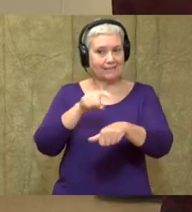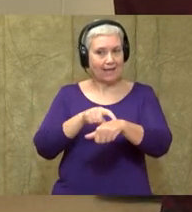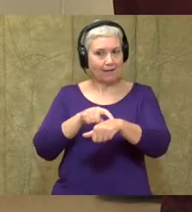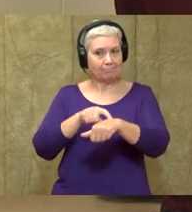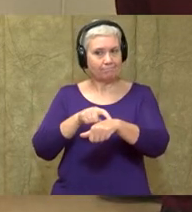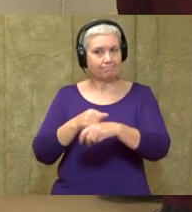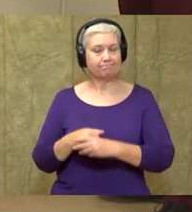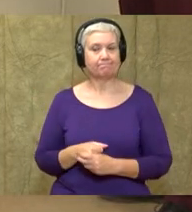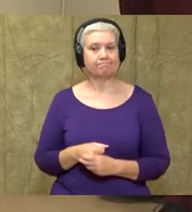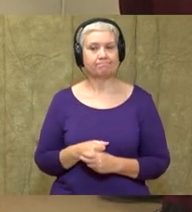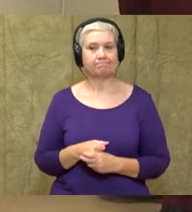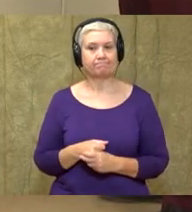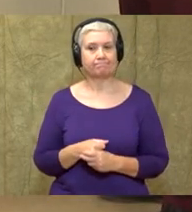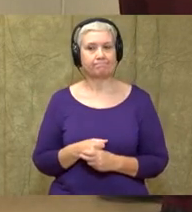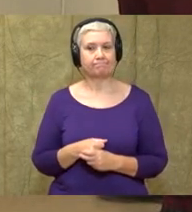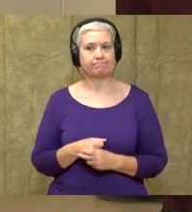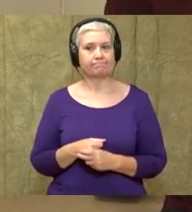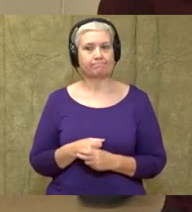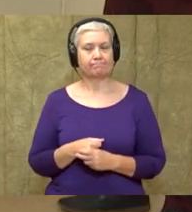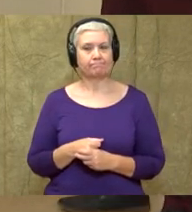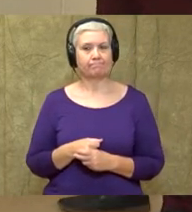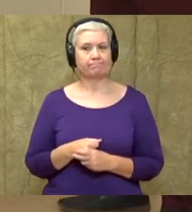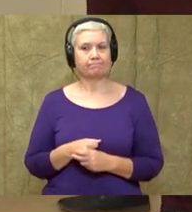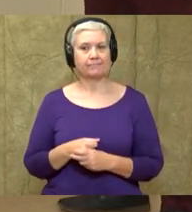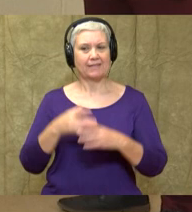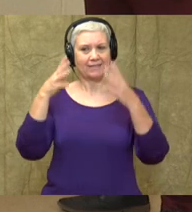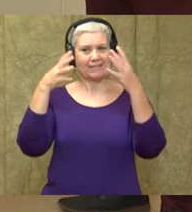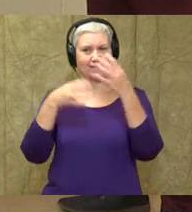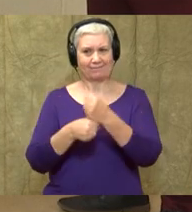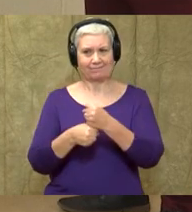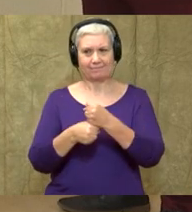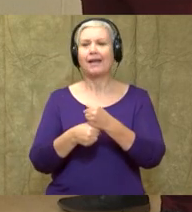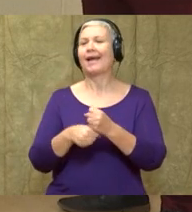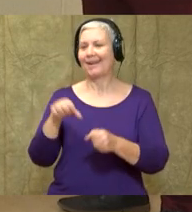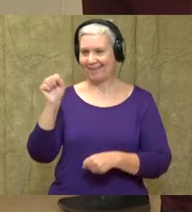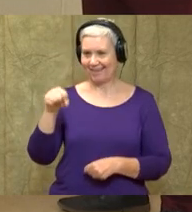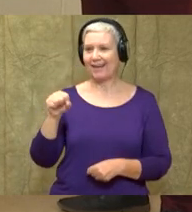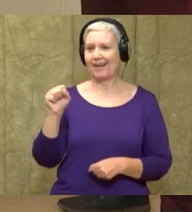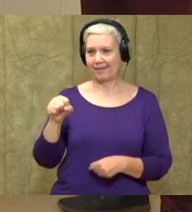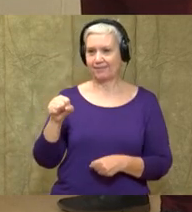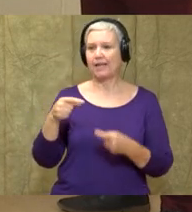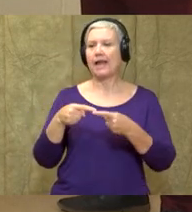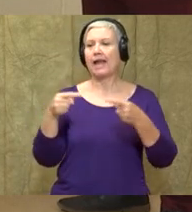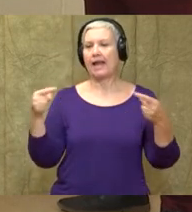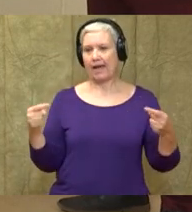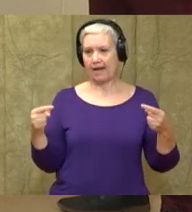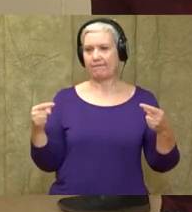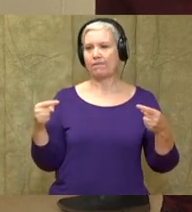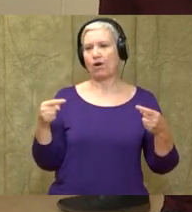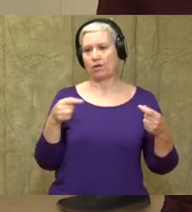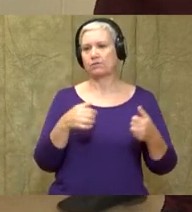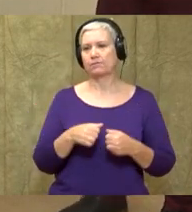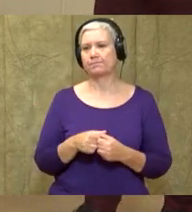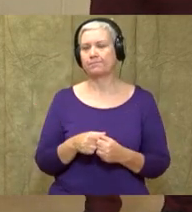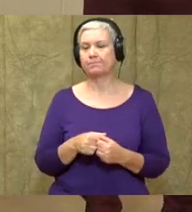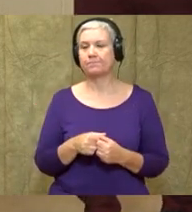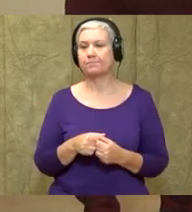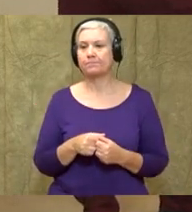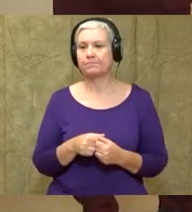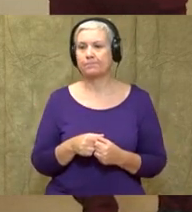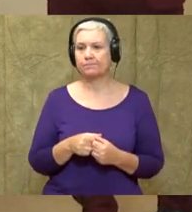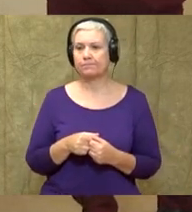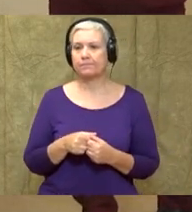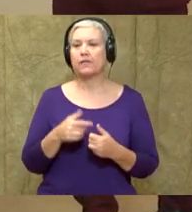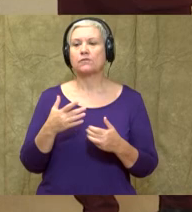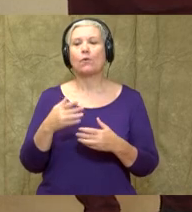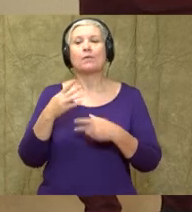And if I'm to summarize, that answer would be yes. I'm performing inverse operations each time. So in terms of that process, it stayed the